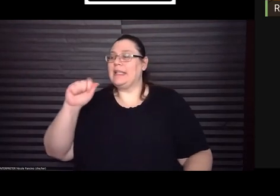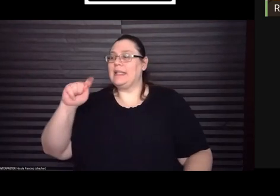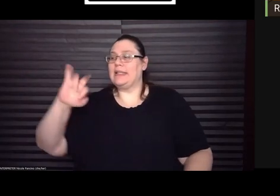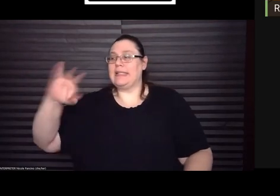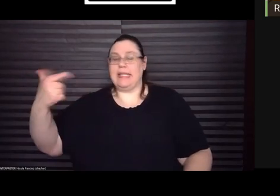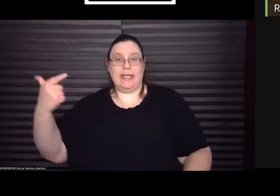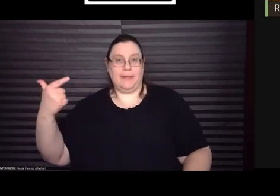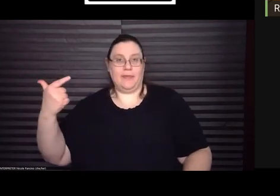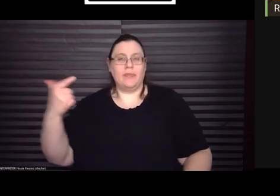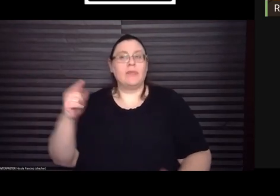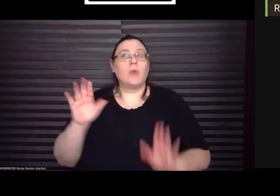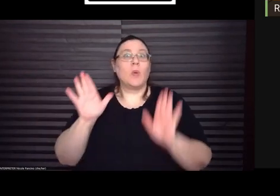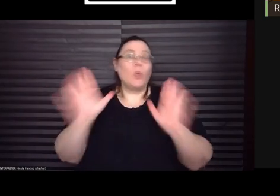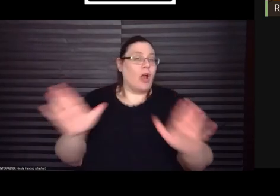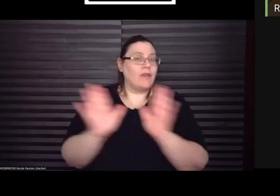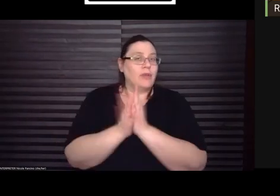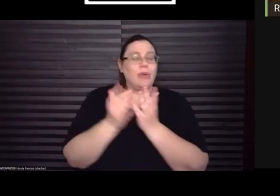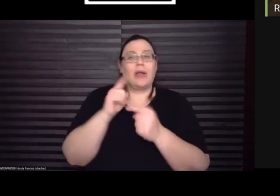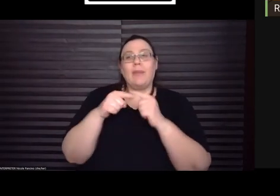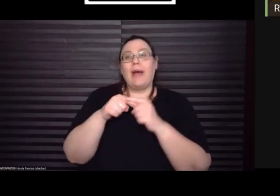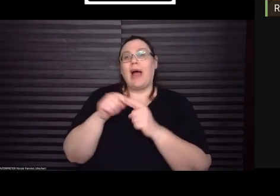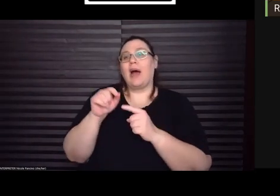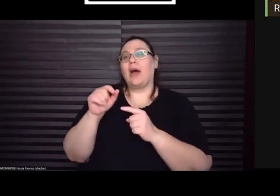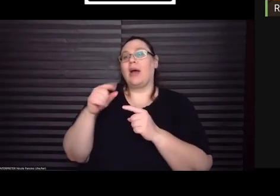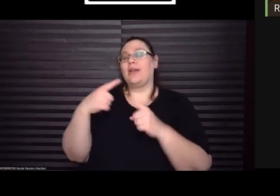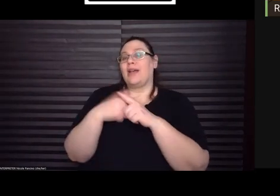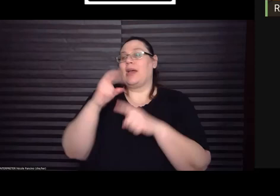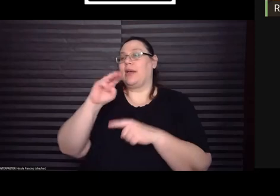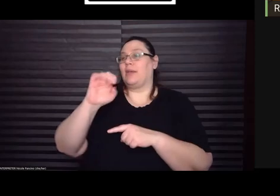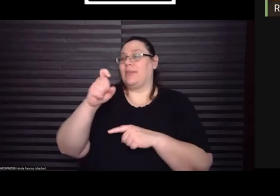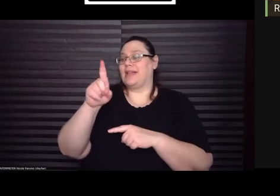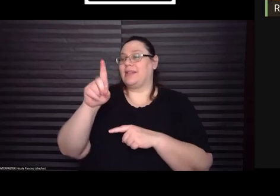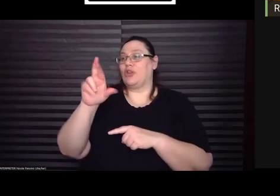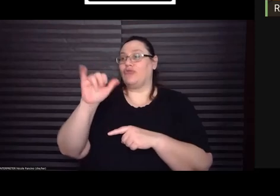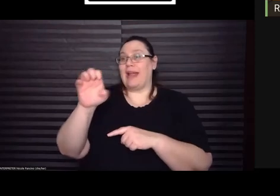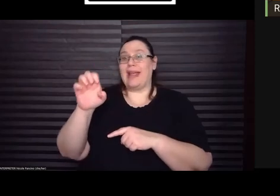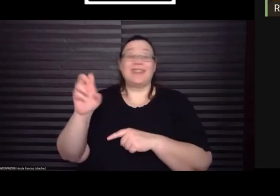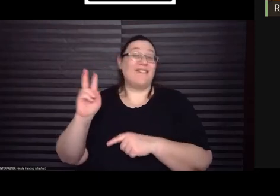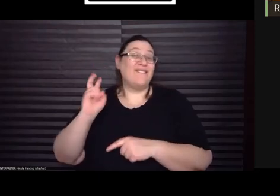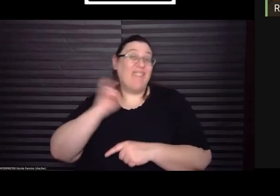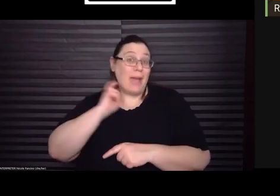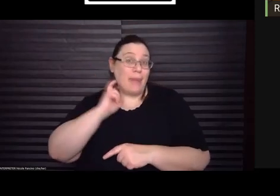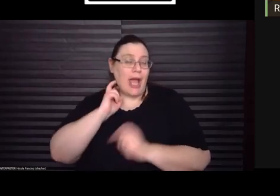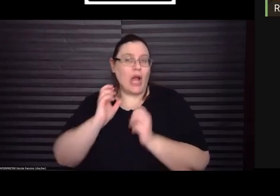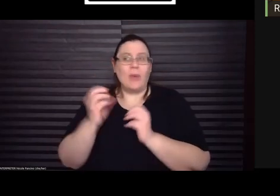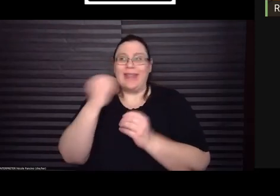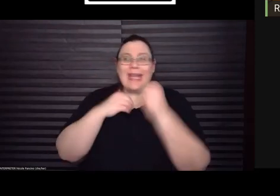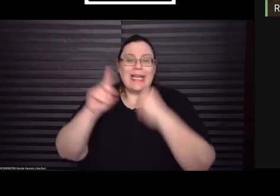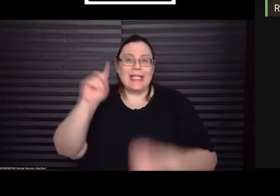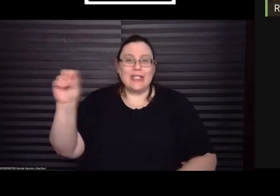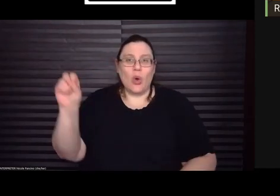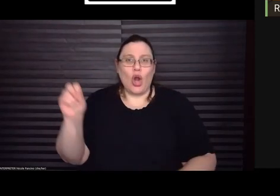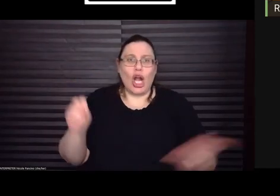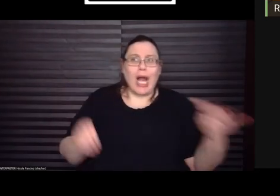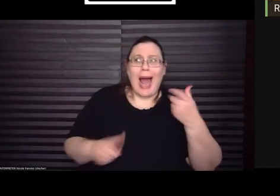Woman Eating. And it's a wonderful book about a mixed race vampire with an eating disorder.